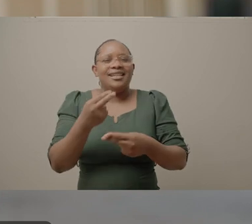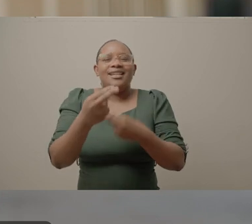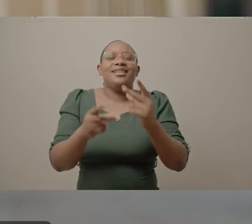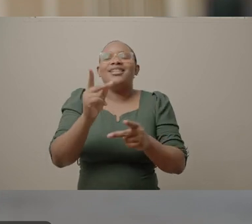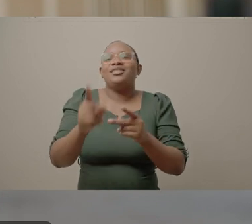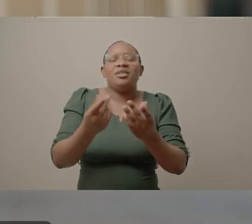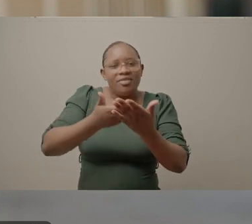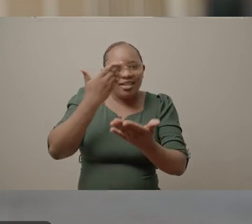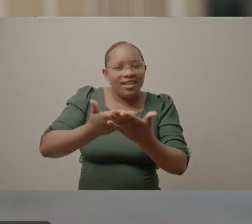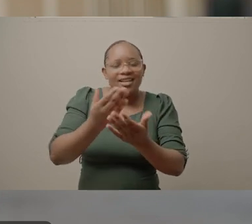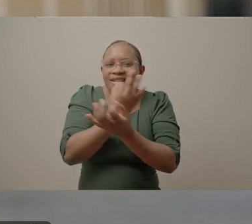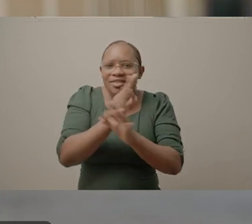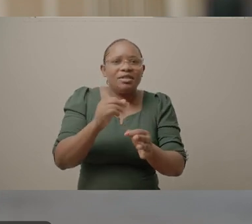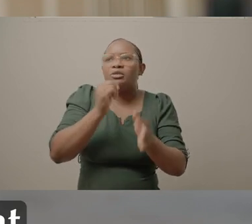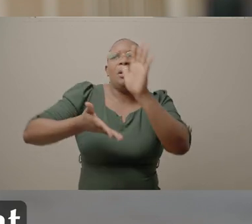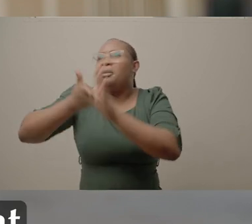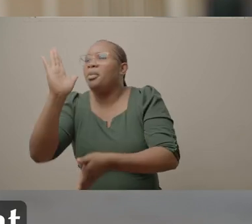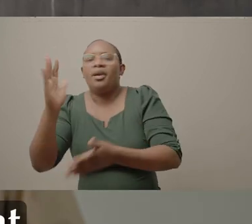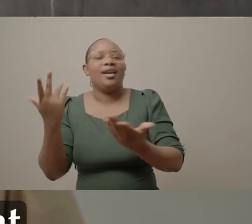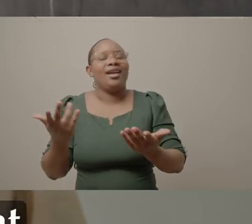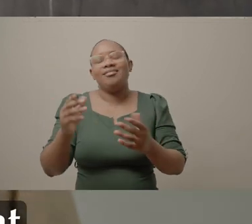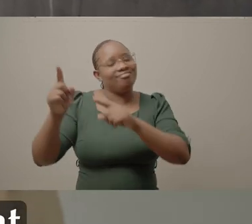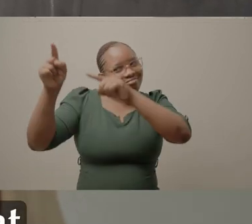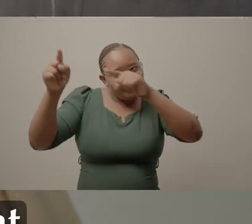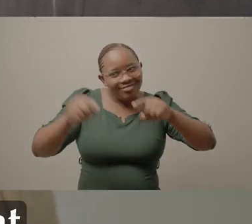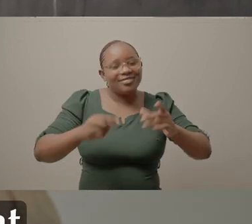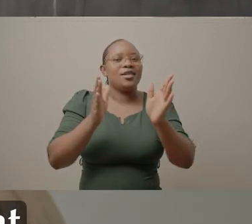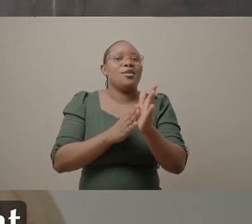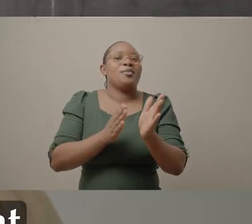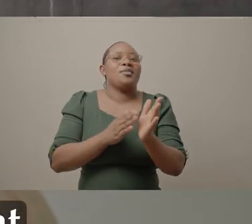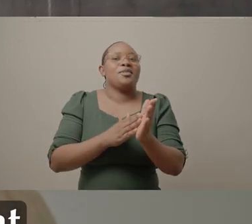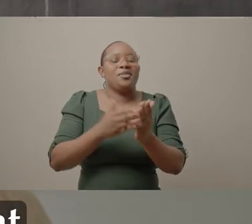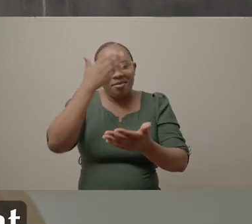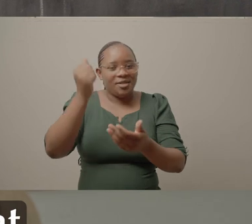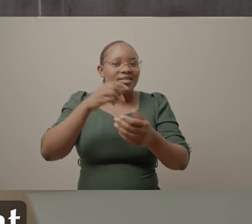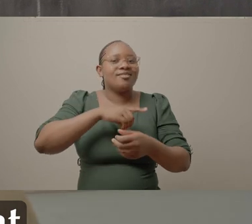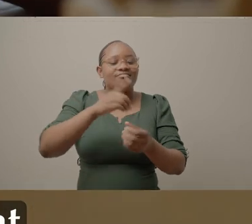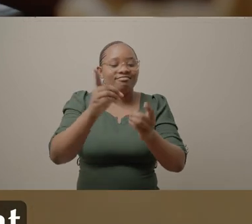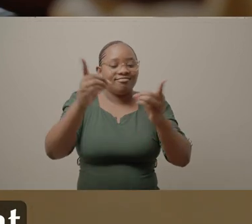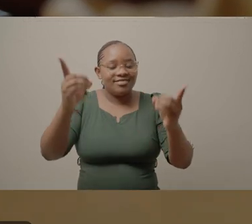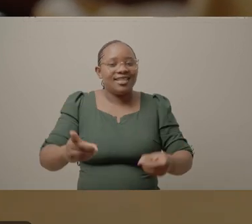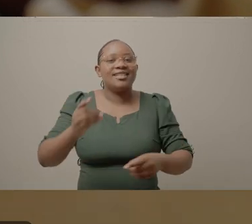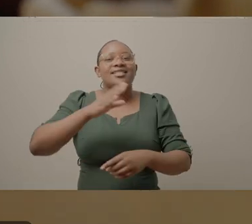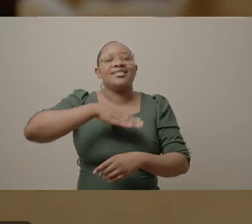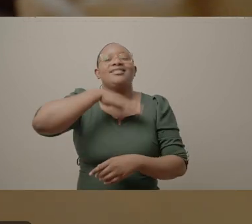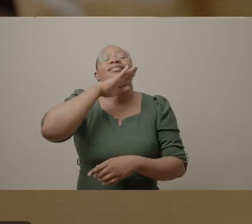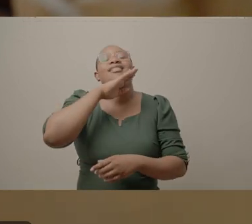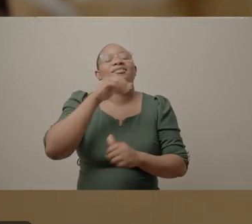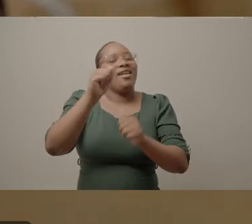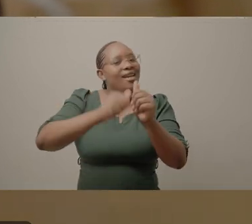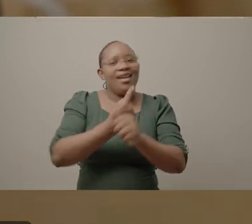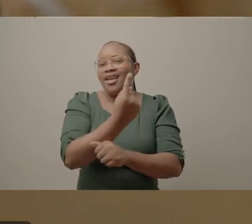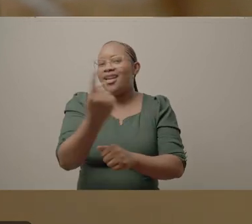dodging, no one is not coming to school because of, at least now we have got a lot of desks that anyone can be comfortable with, anyone can